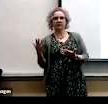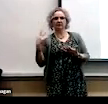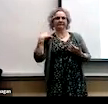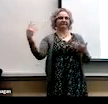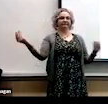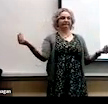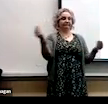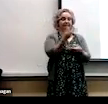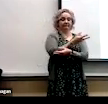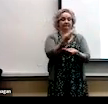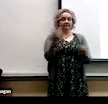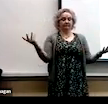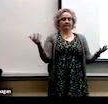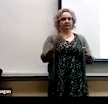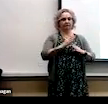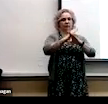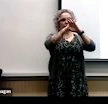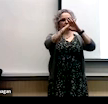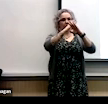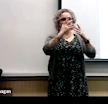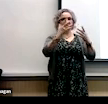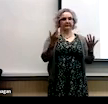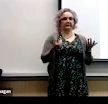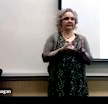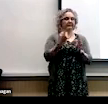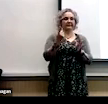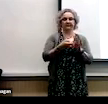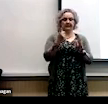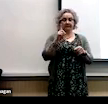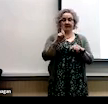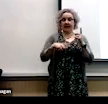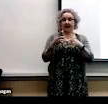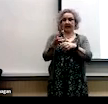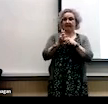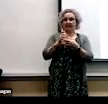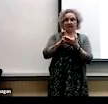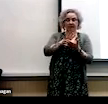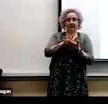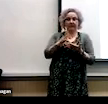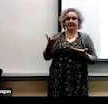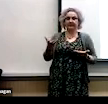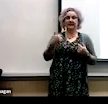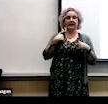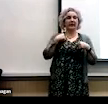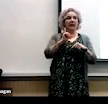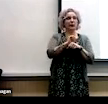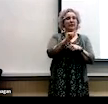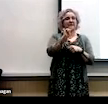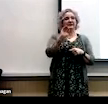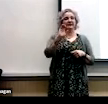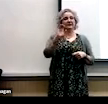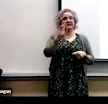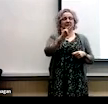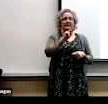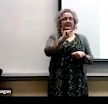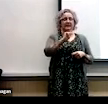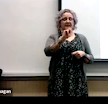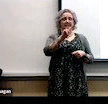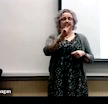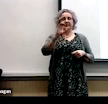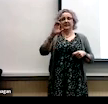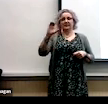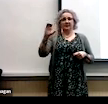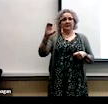simple as you can't get the documents. So even I work at Thames Valley, and then I see my patients over at Parkwood when they